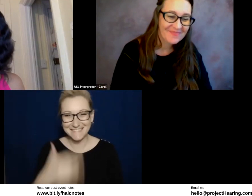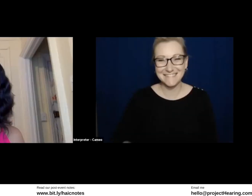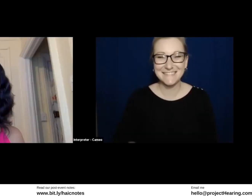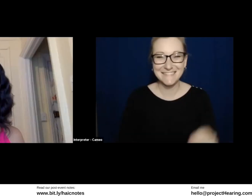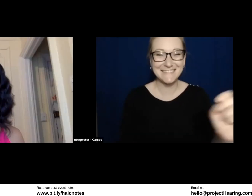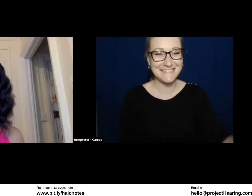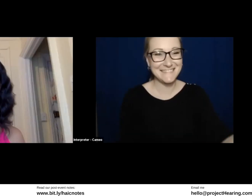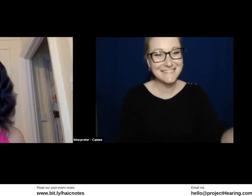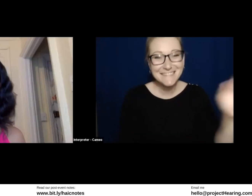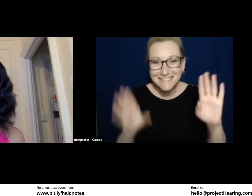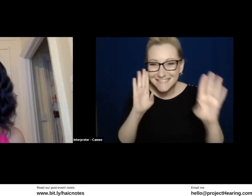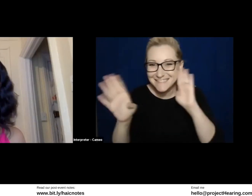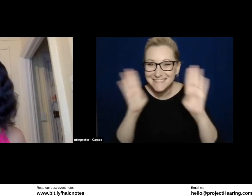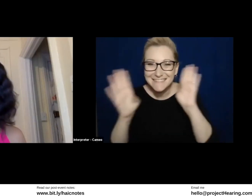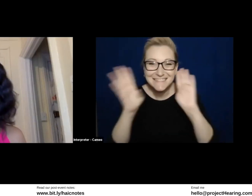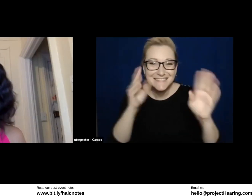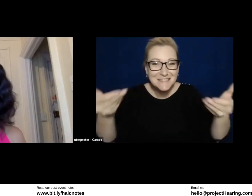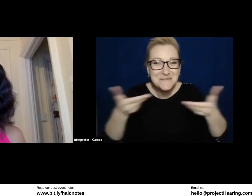Okie dokie.